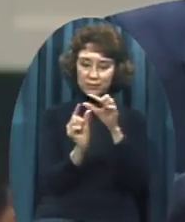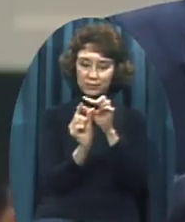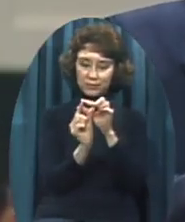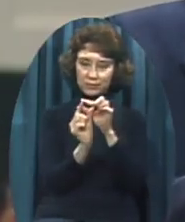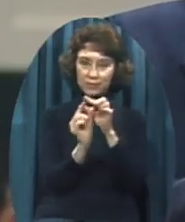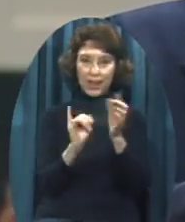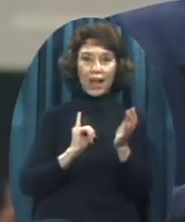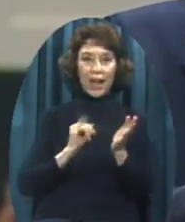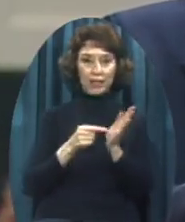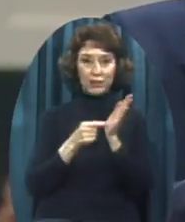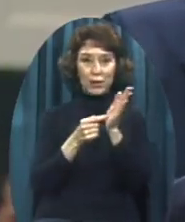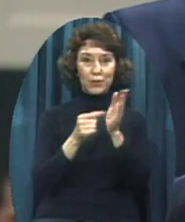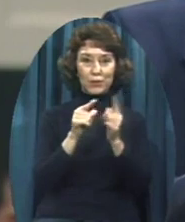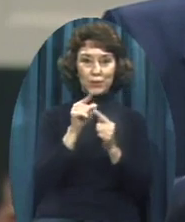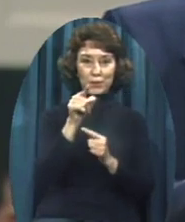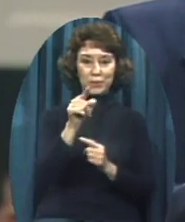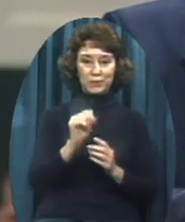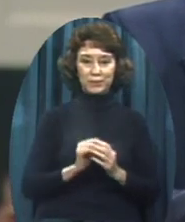let me show it to you.